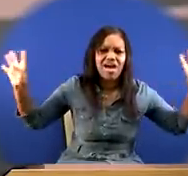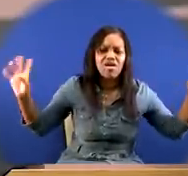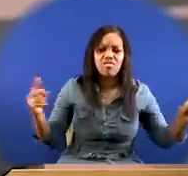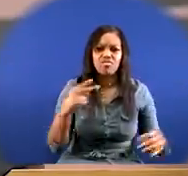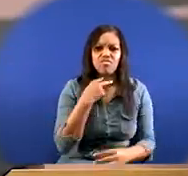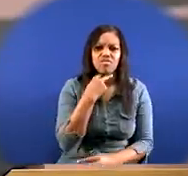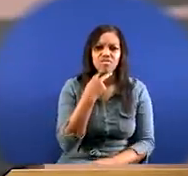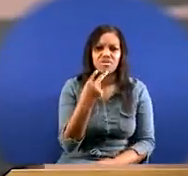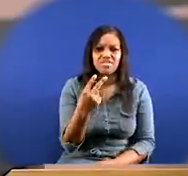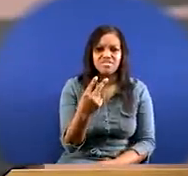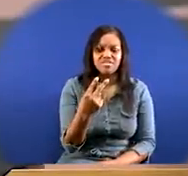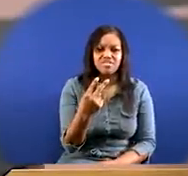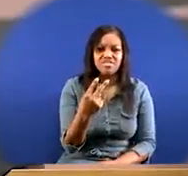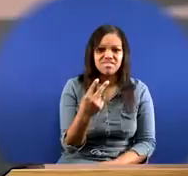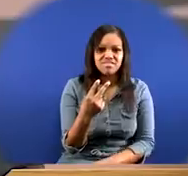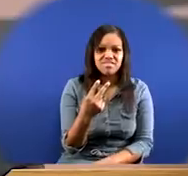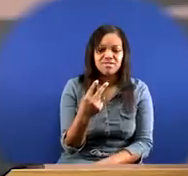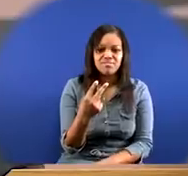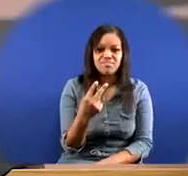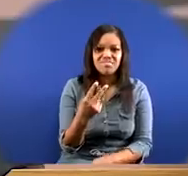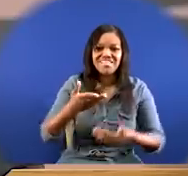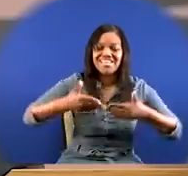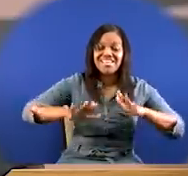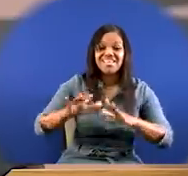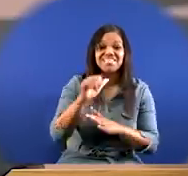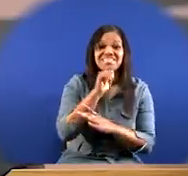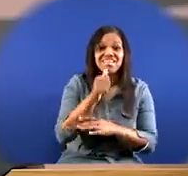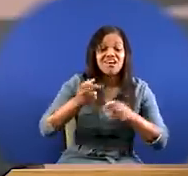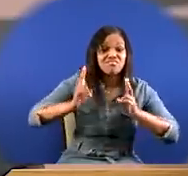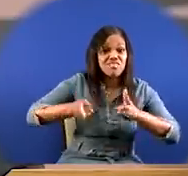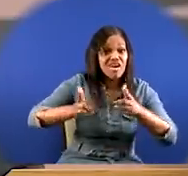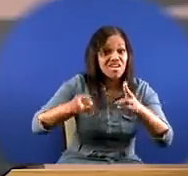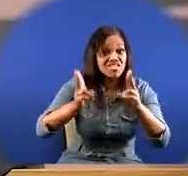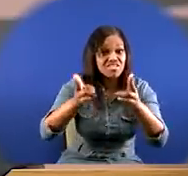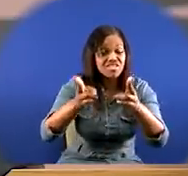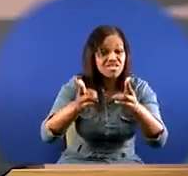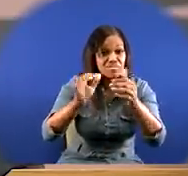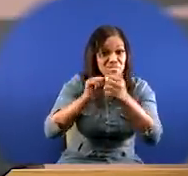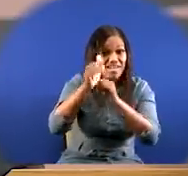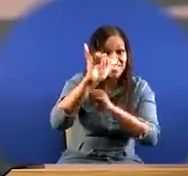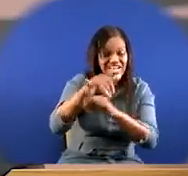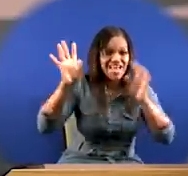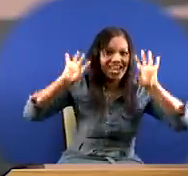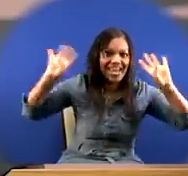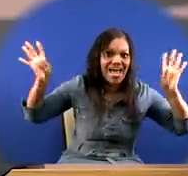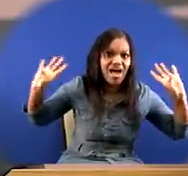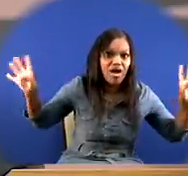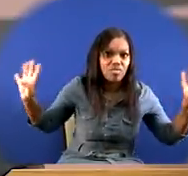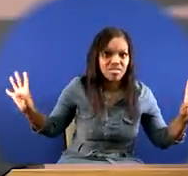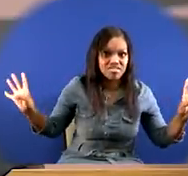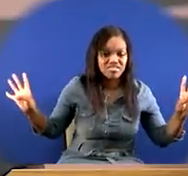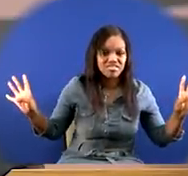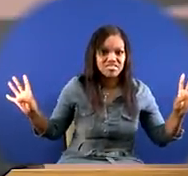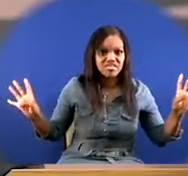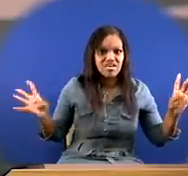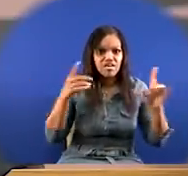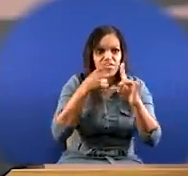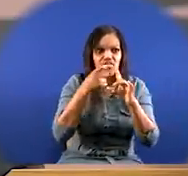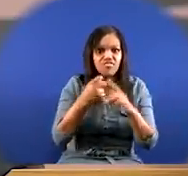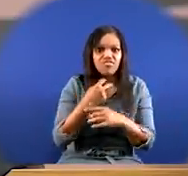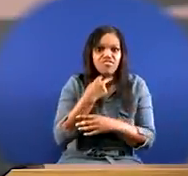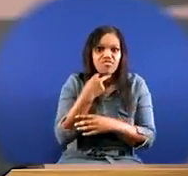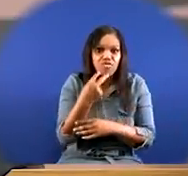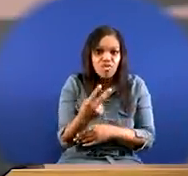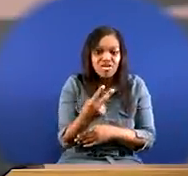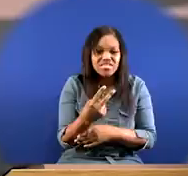voice. Let us not rush past the loudness of the cry at